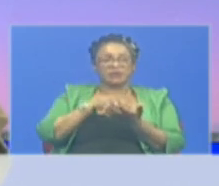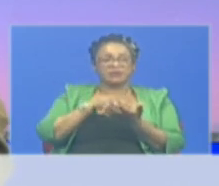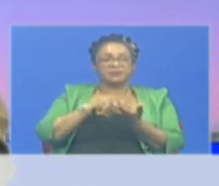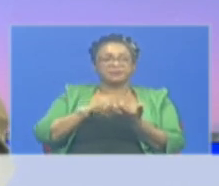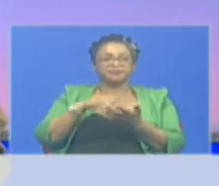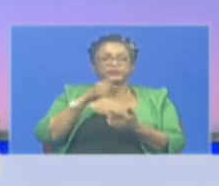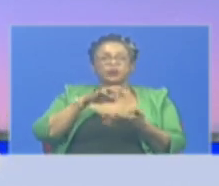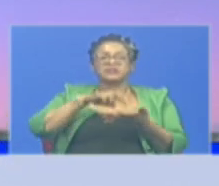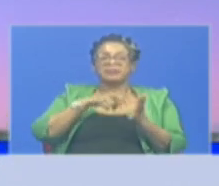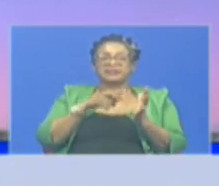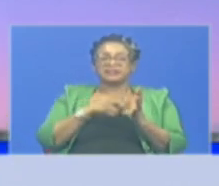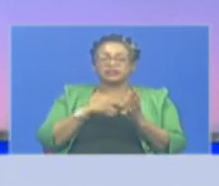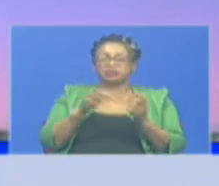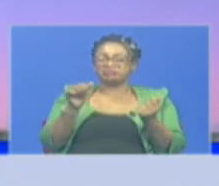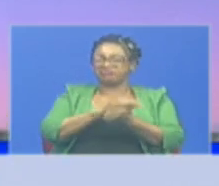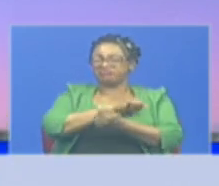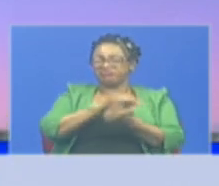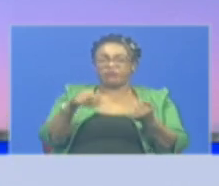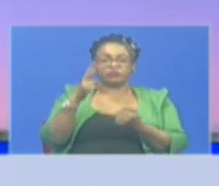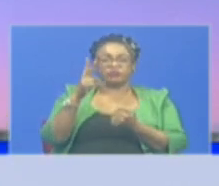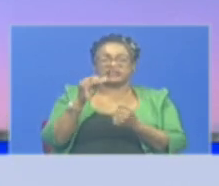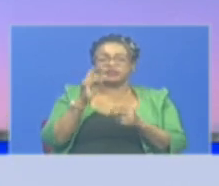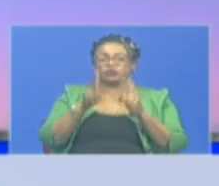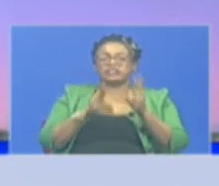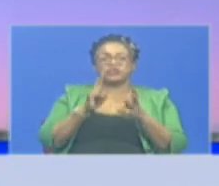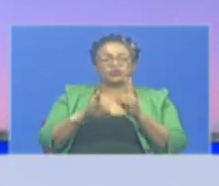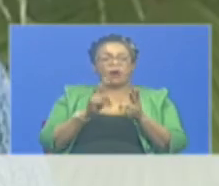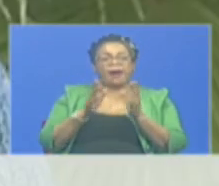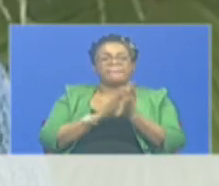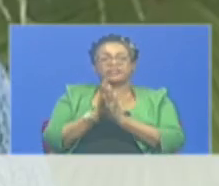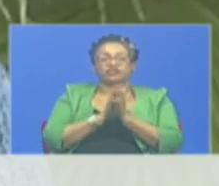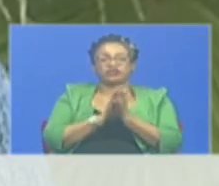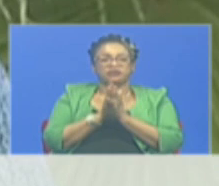to scuttle the DP's 2022 ambitions.